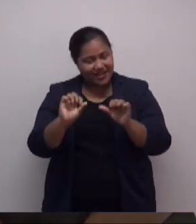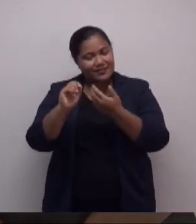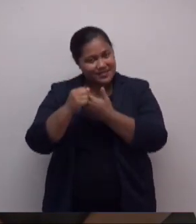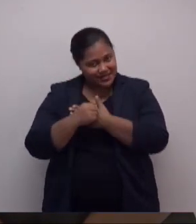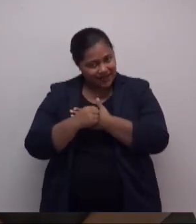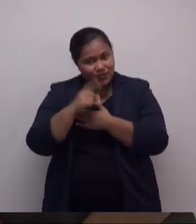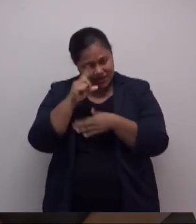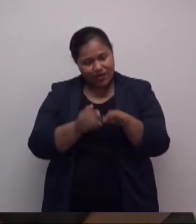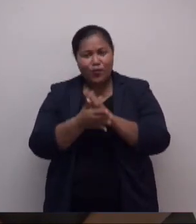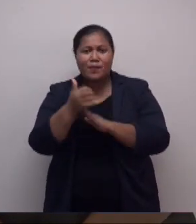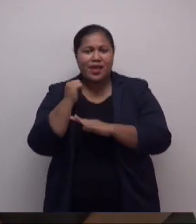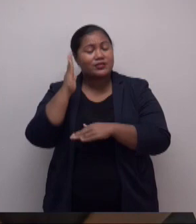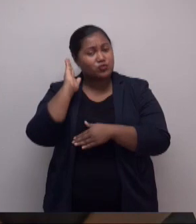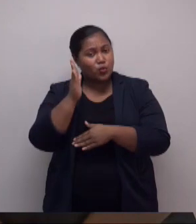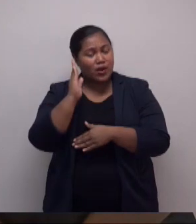and get back to their normal schooling.